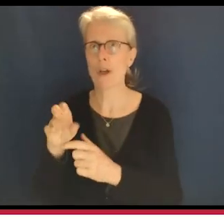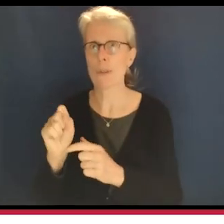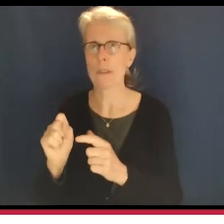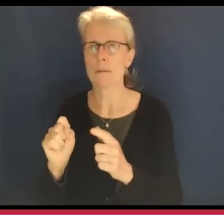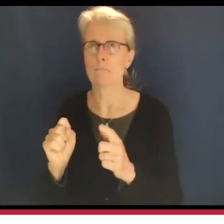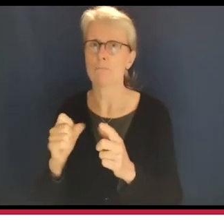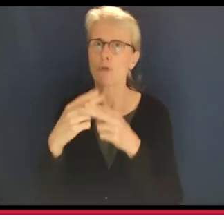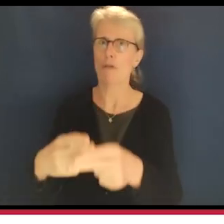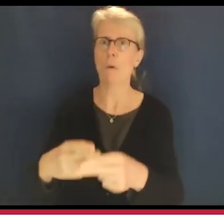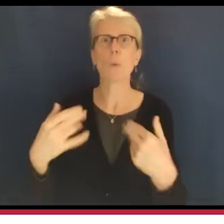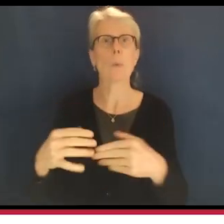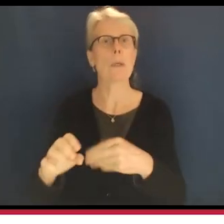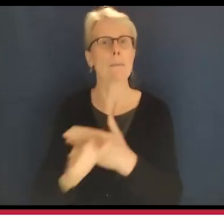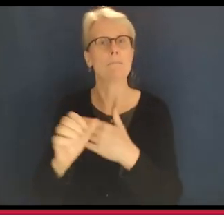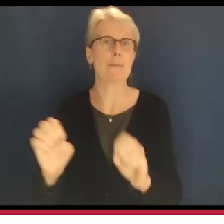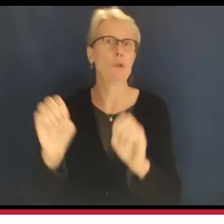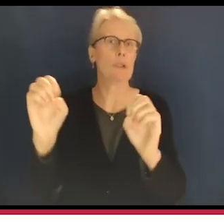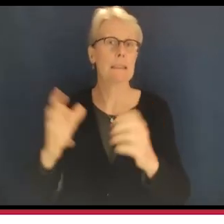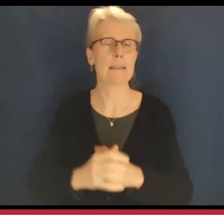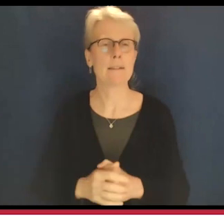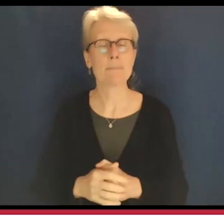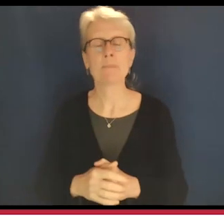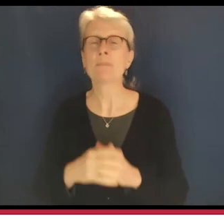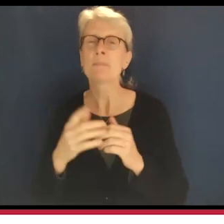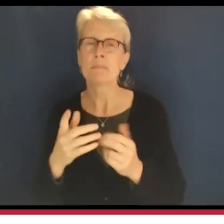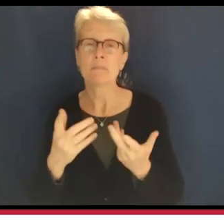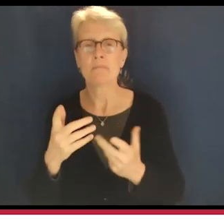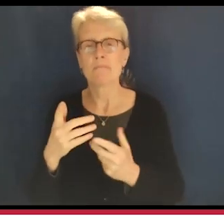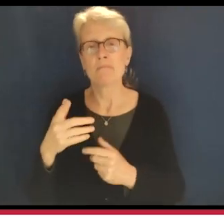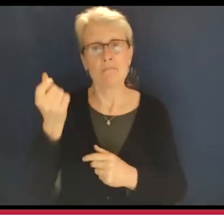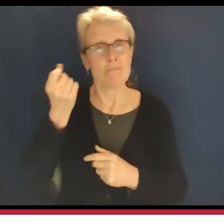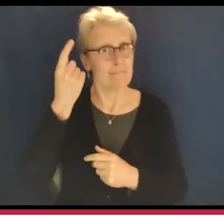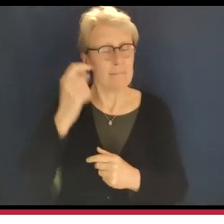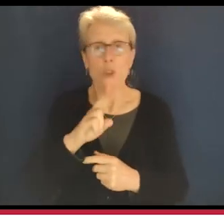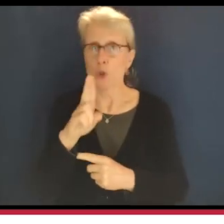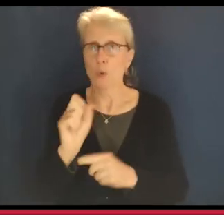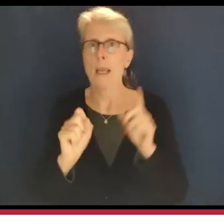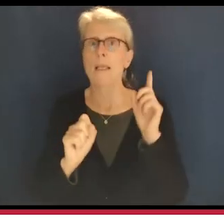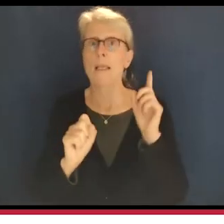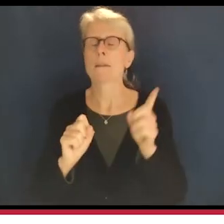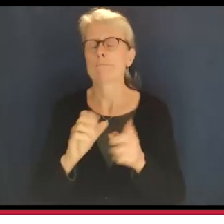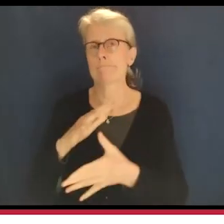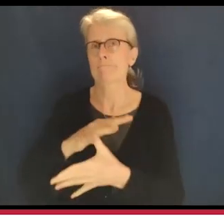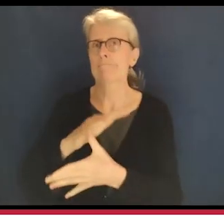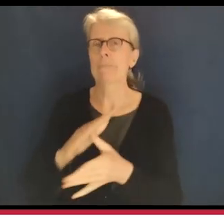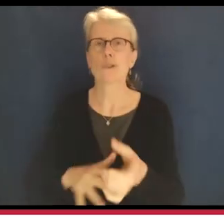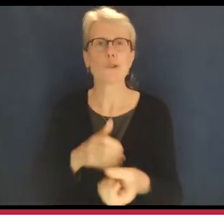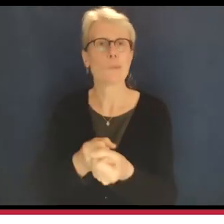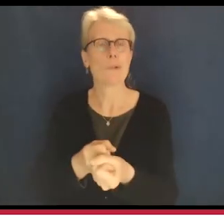So the US has been a major sponsor, not the only sponsor for sure, but the major sponsor, I think,